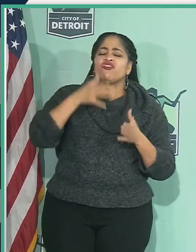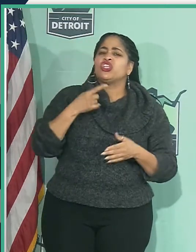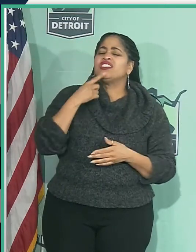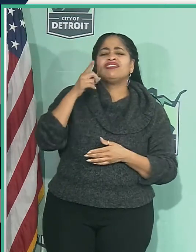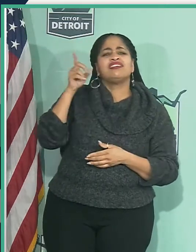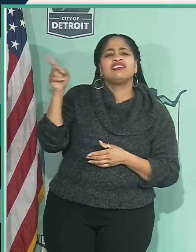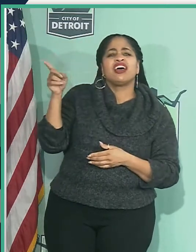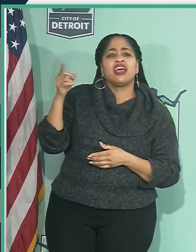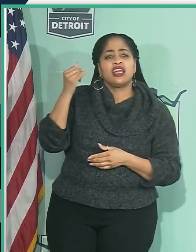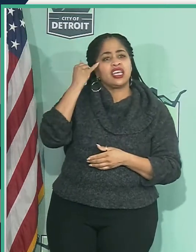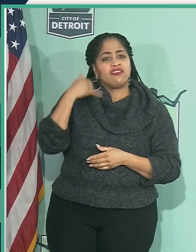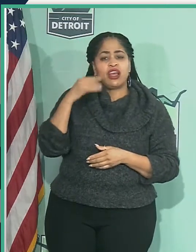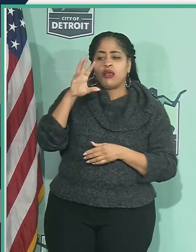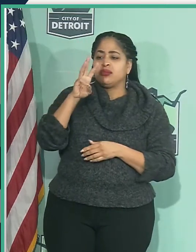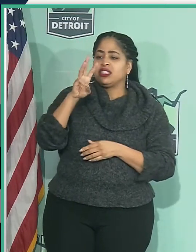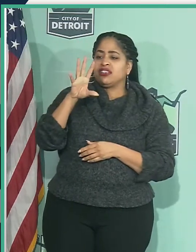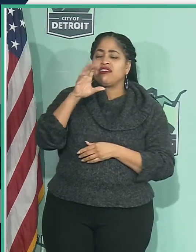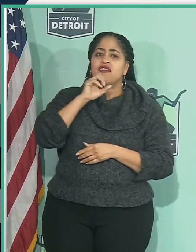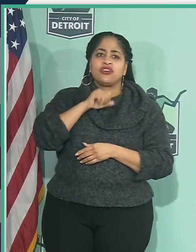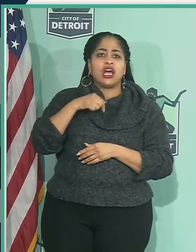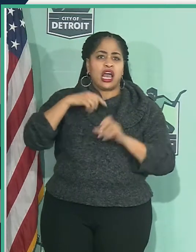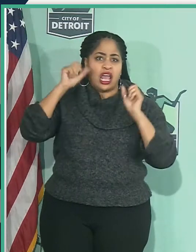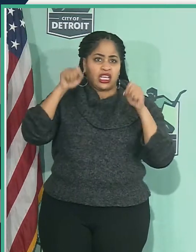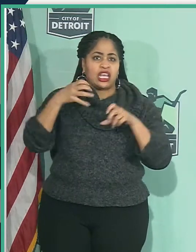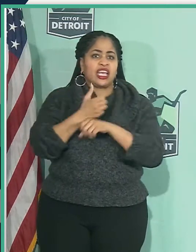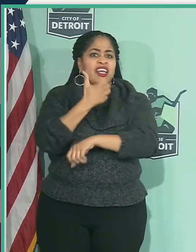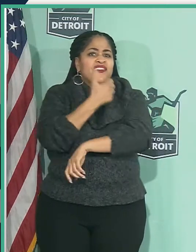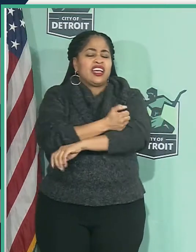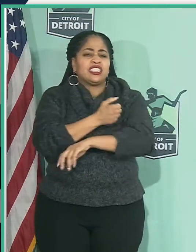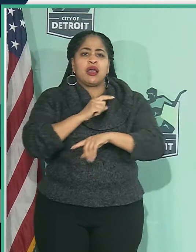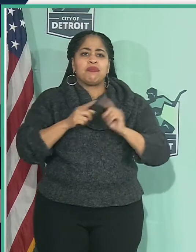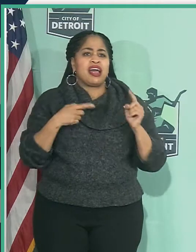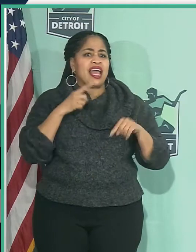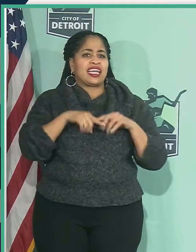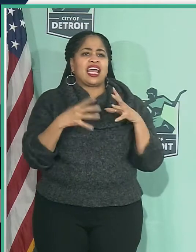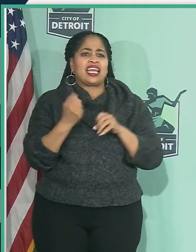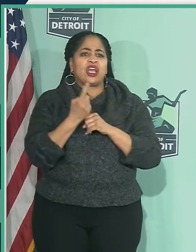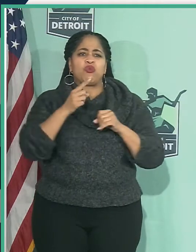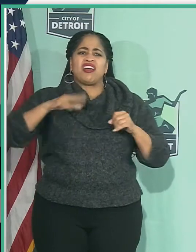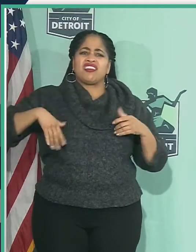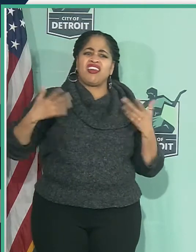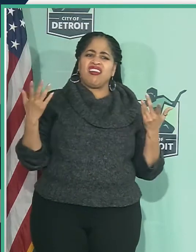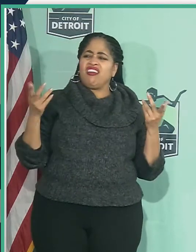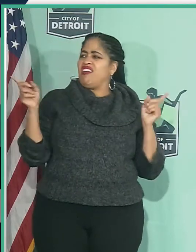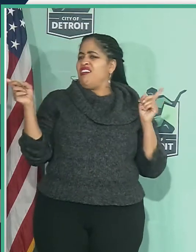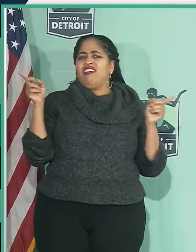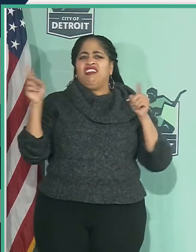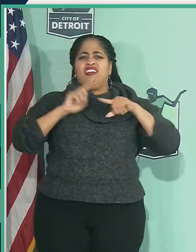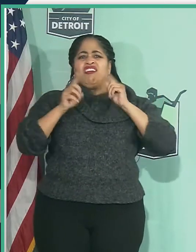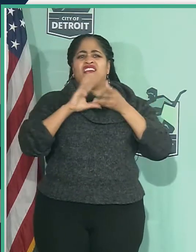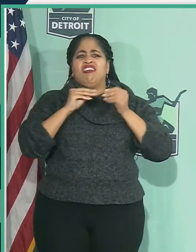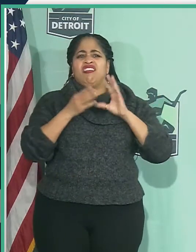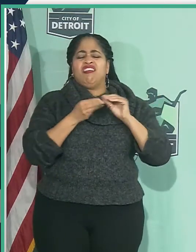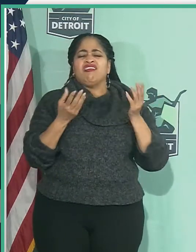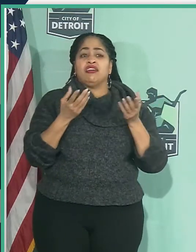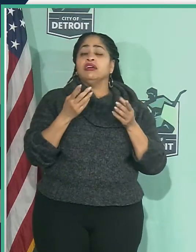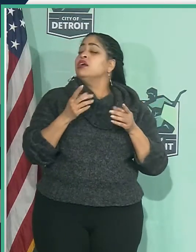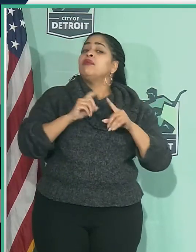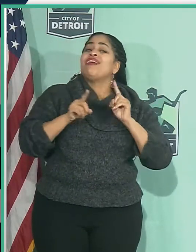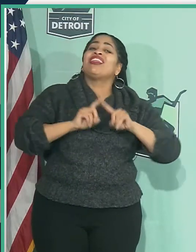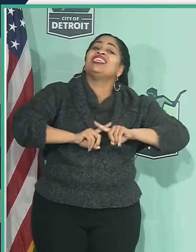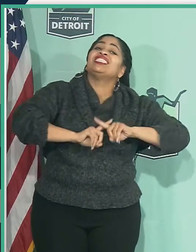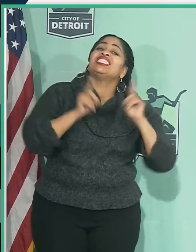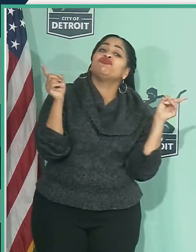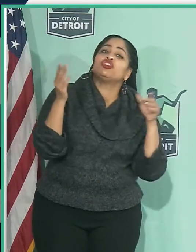say, if I'm 65, I can get a vaccine, but I can't get one yet? And there is a difference